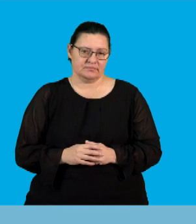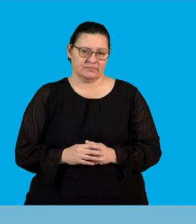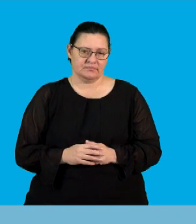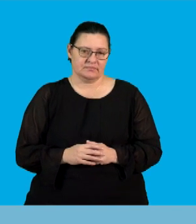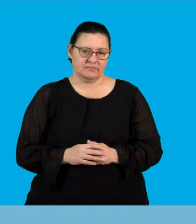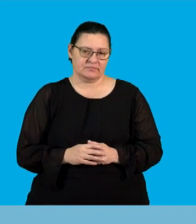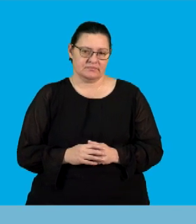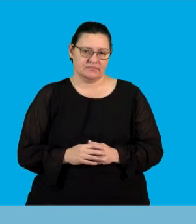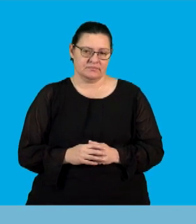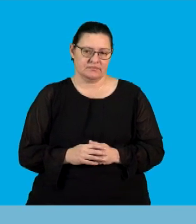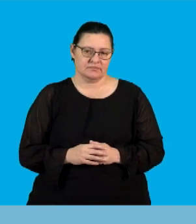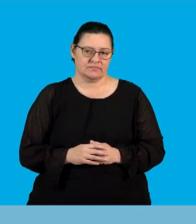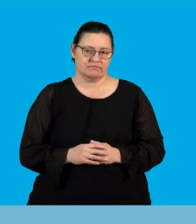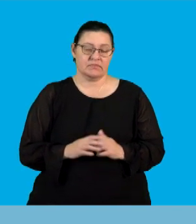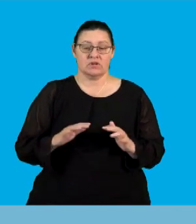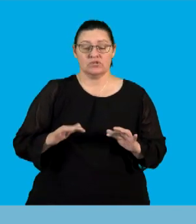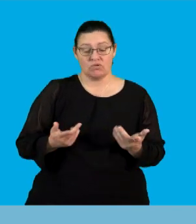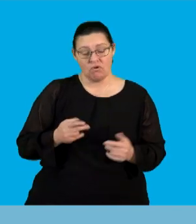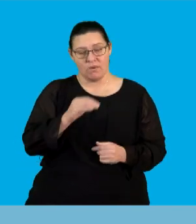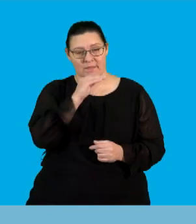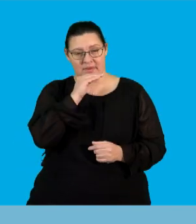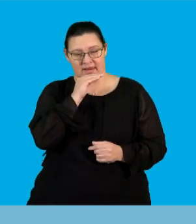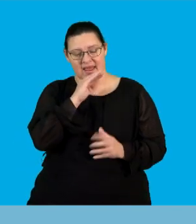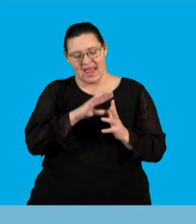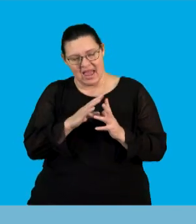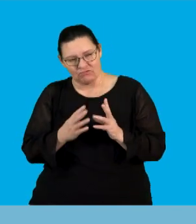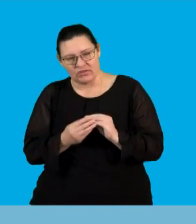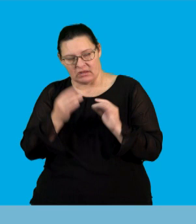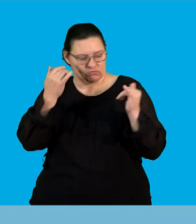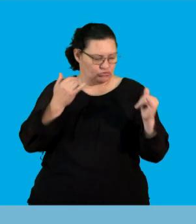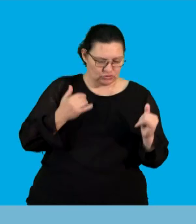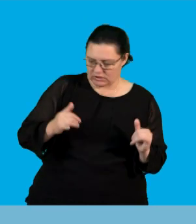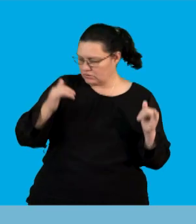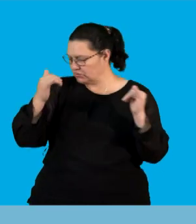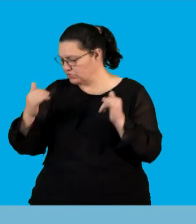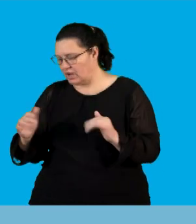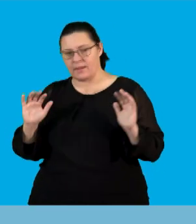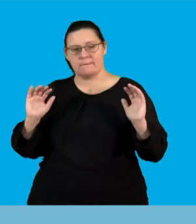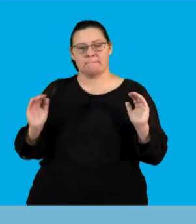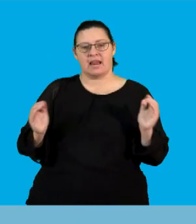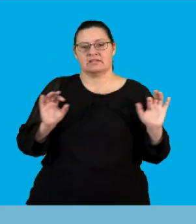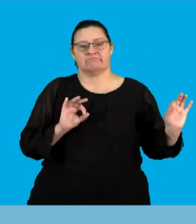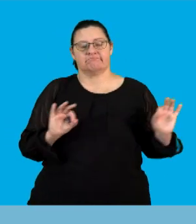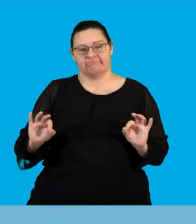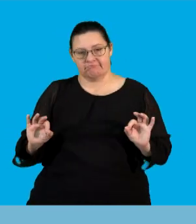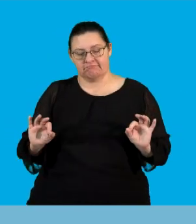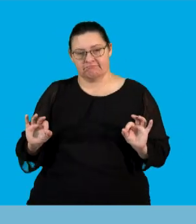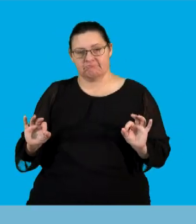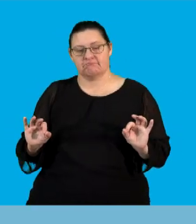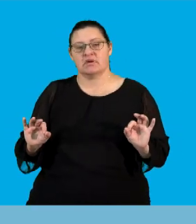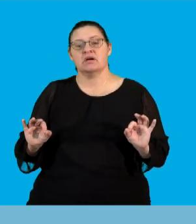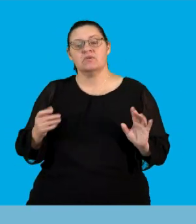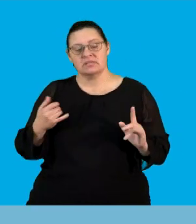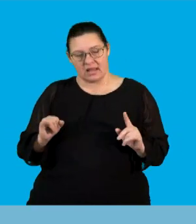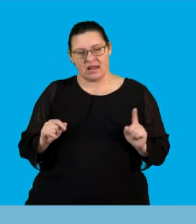zinc, 1 zinc atom on the product side. So that means everything checks out, everything balances out. The number of atoms